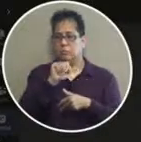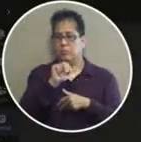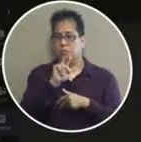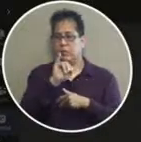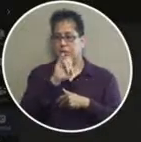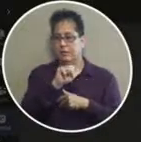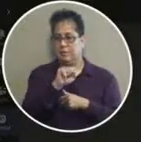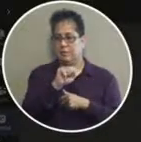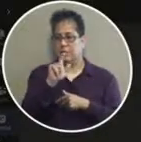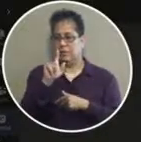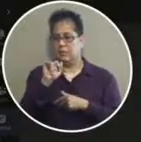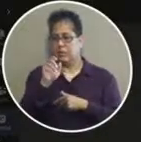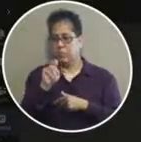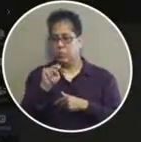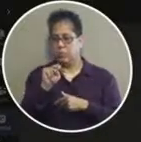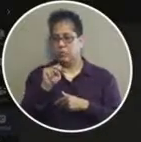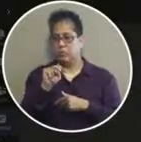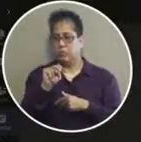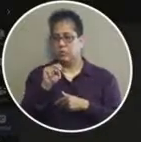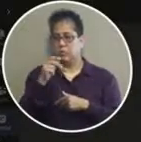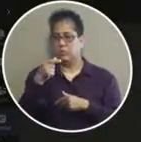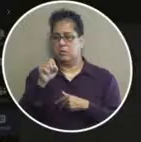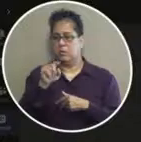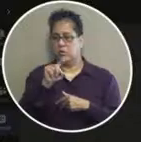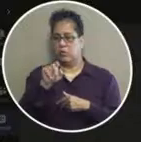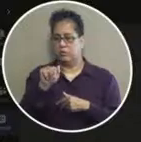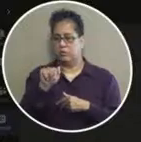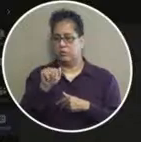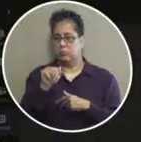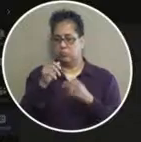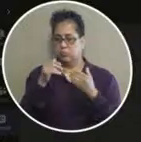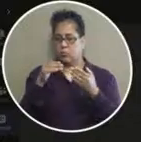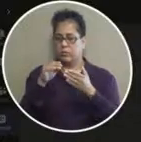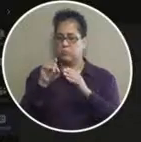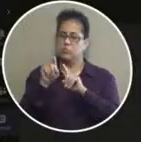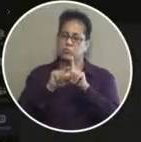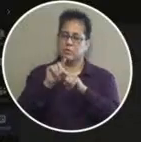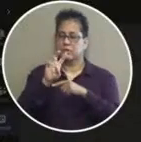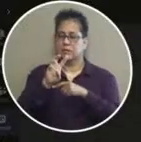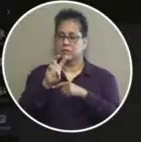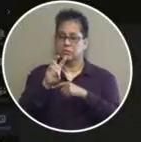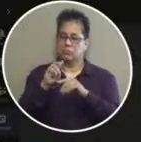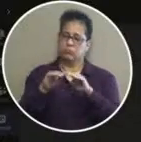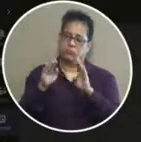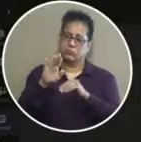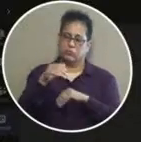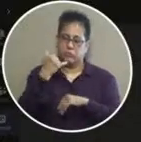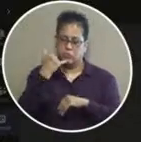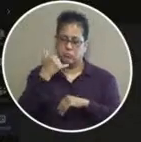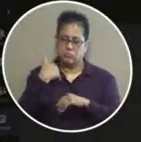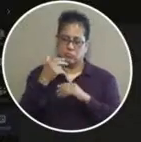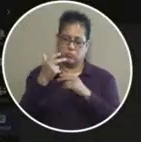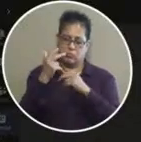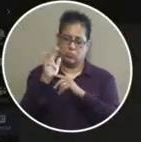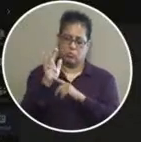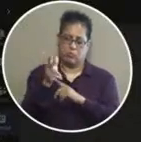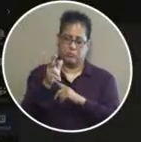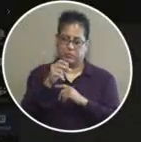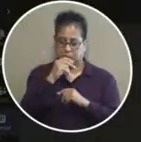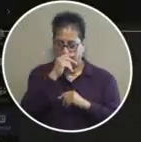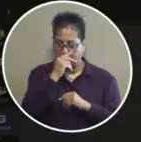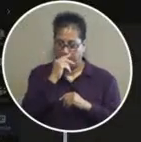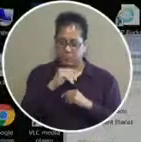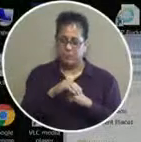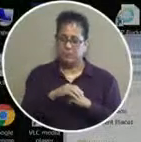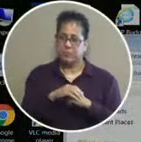Limon Garza. Ms. Garza, *6, ma'am, to unmute your telephone, and you'll have 3 minutes. Good afternoon.